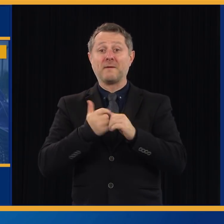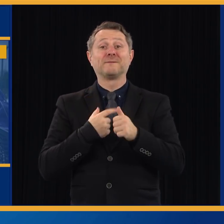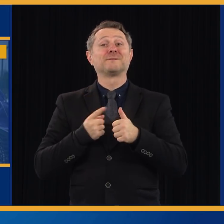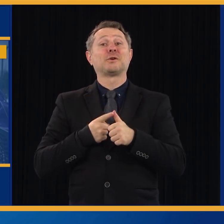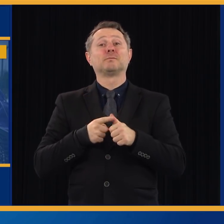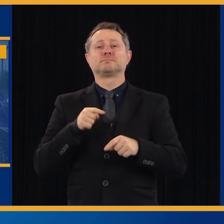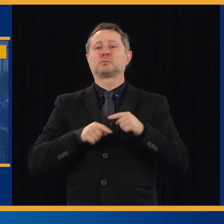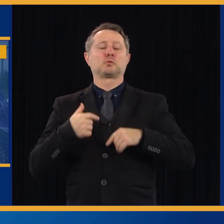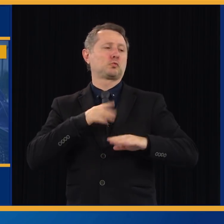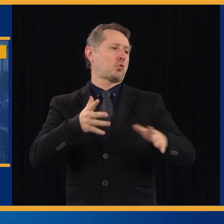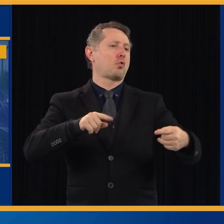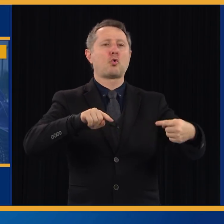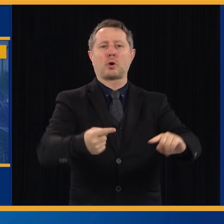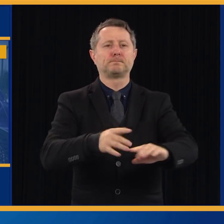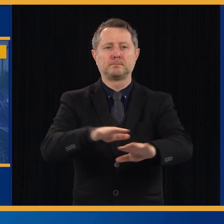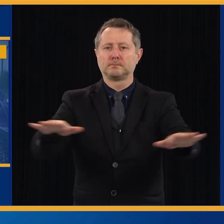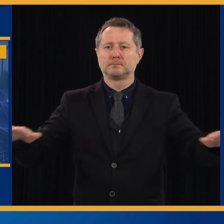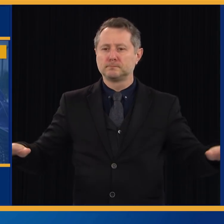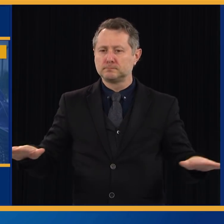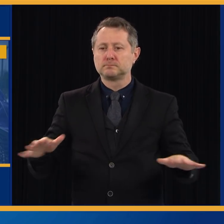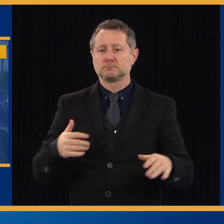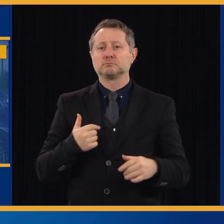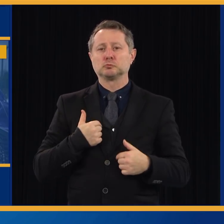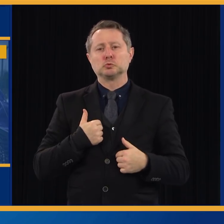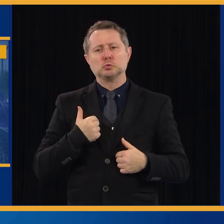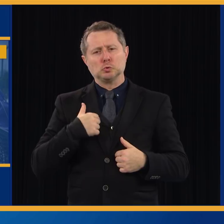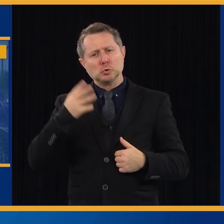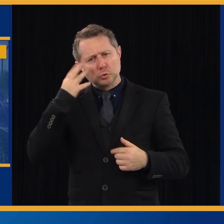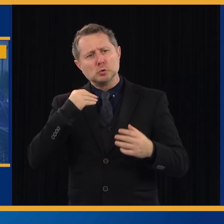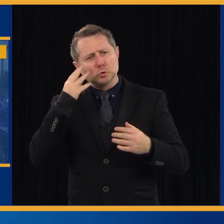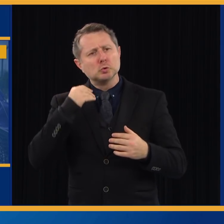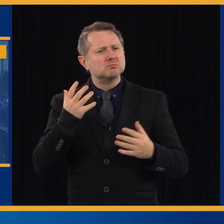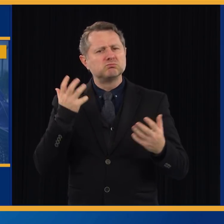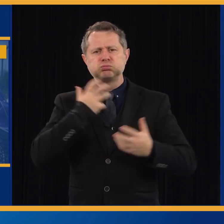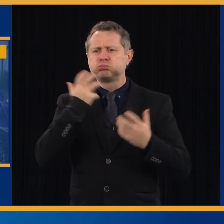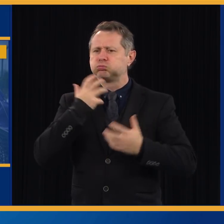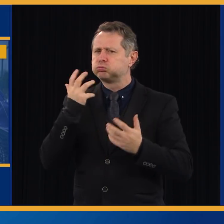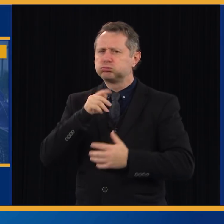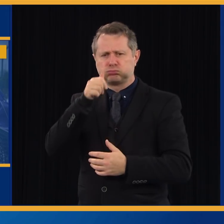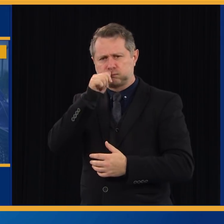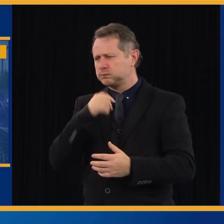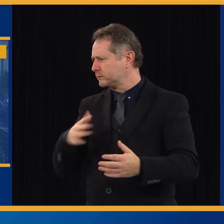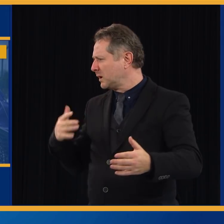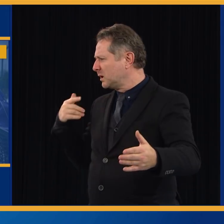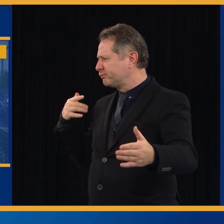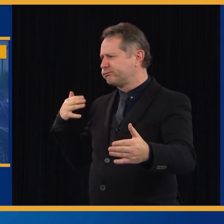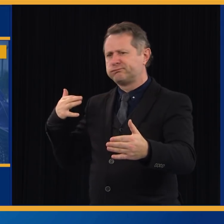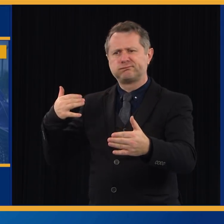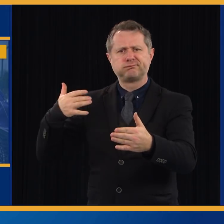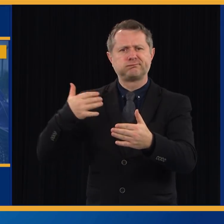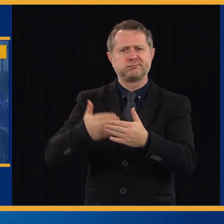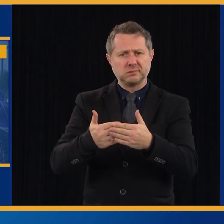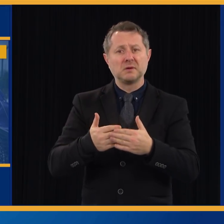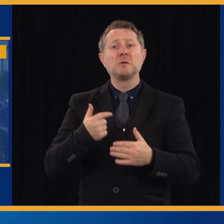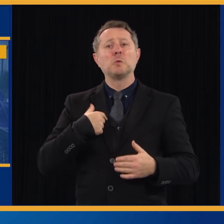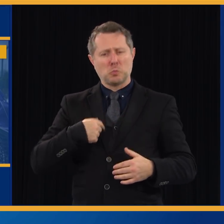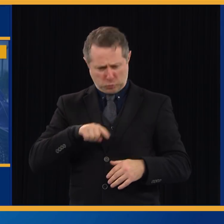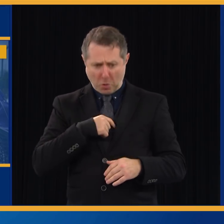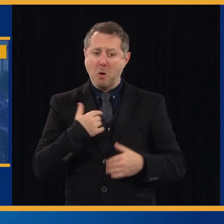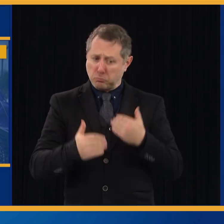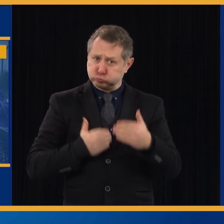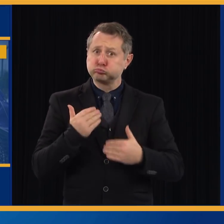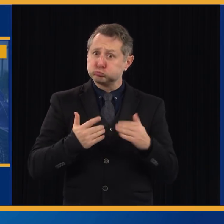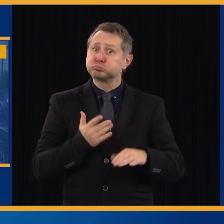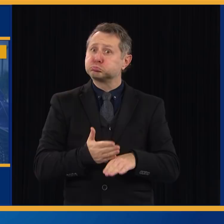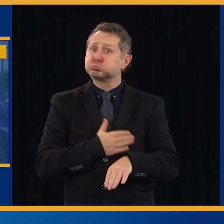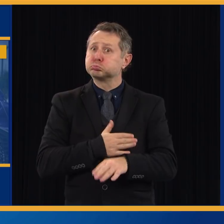paid a tremendous price to get where we are today and make the progress that we have made today. We paid a tremendous price to